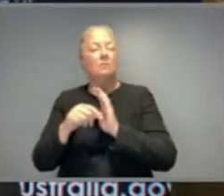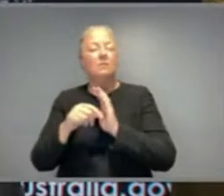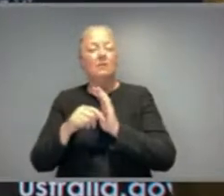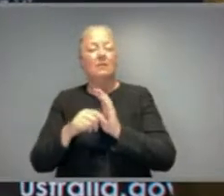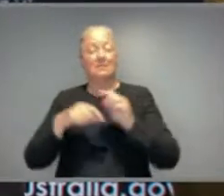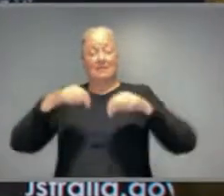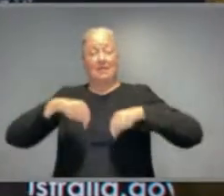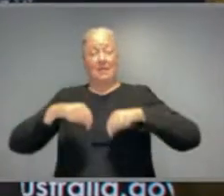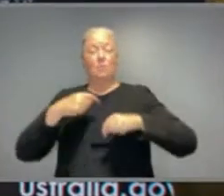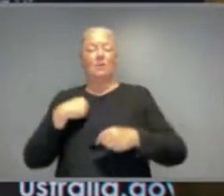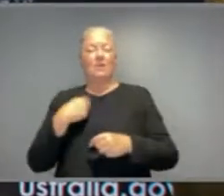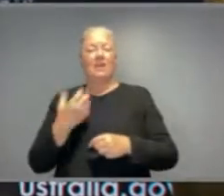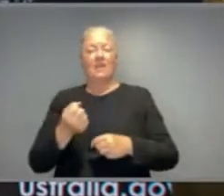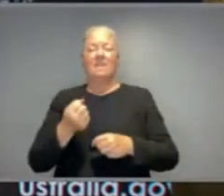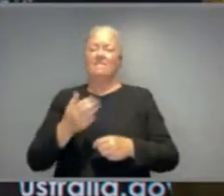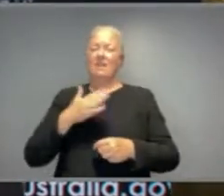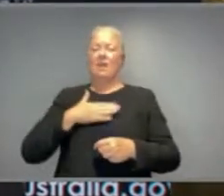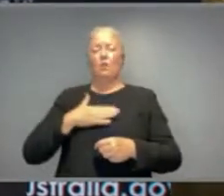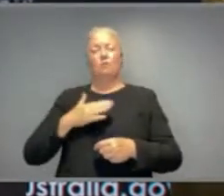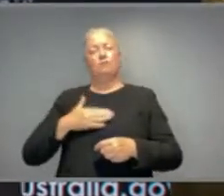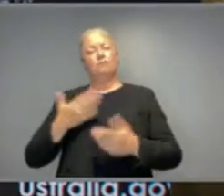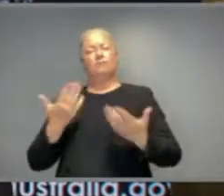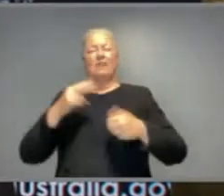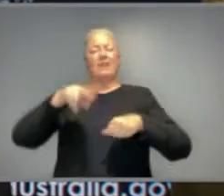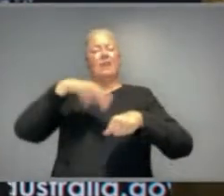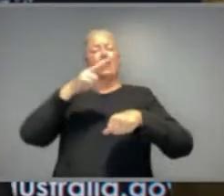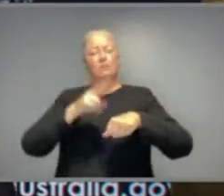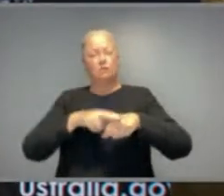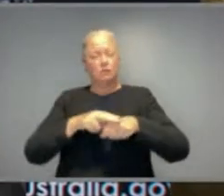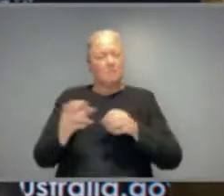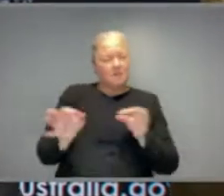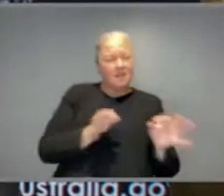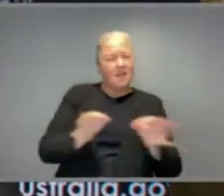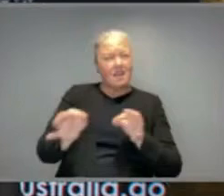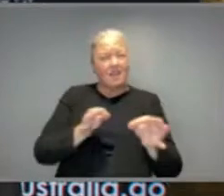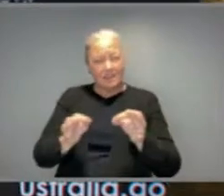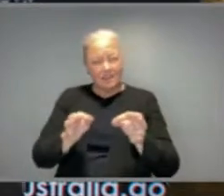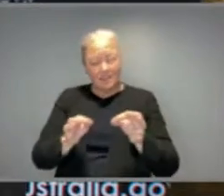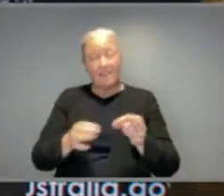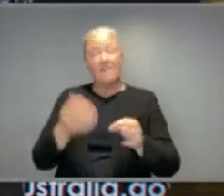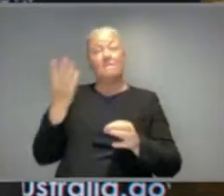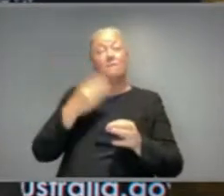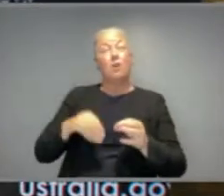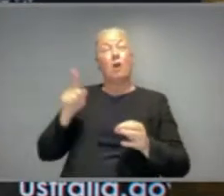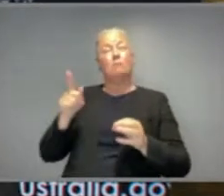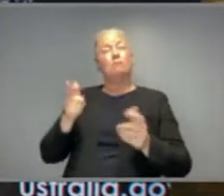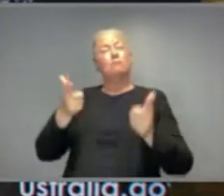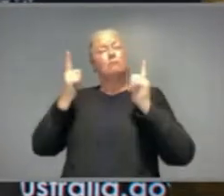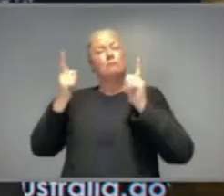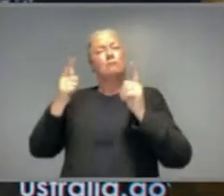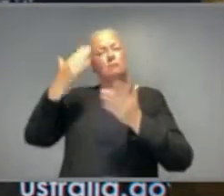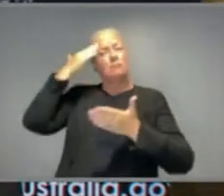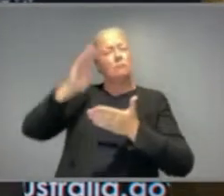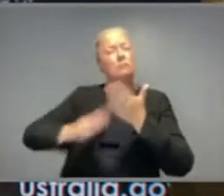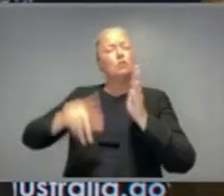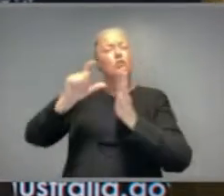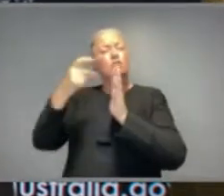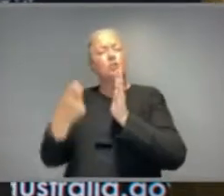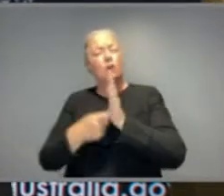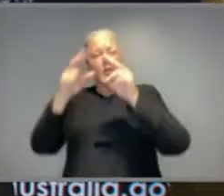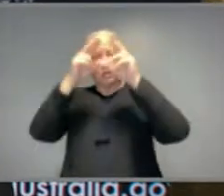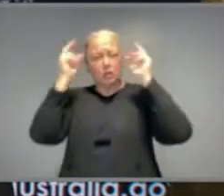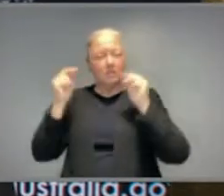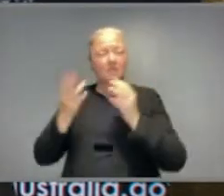national strategy which has been devised through the AHPPC and endorsed by National Cabinet of suppression with no